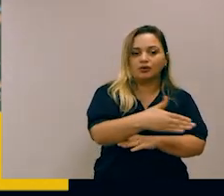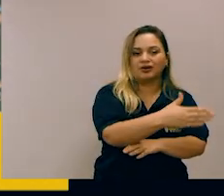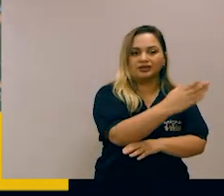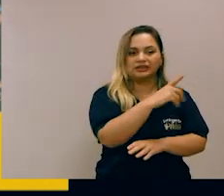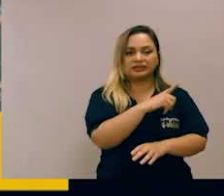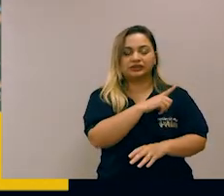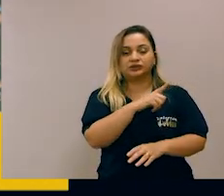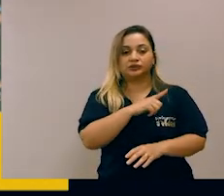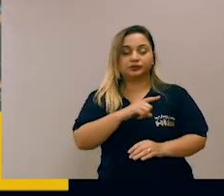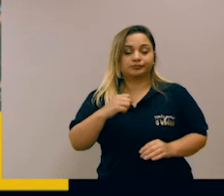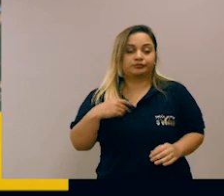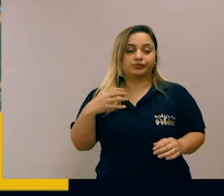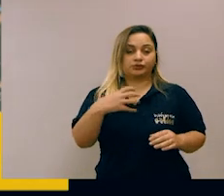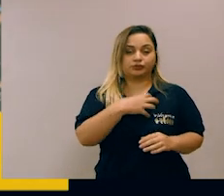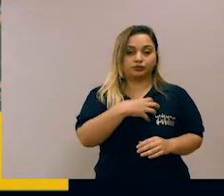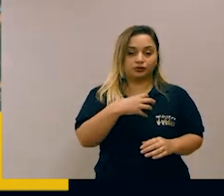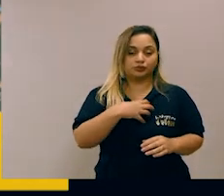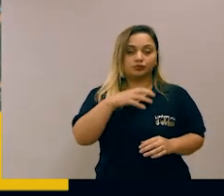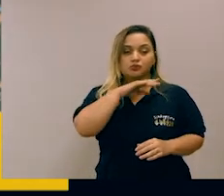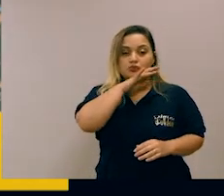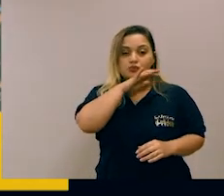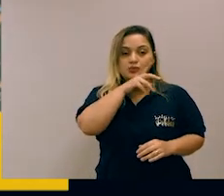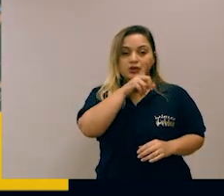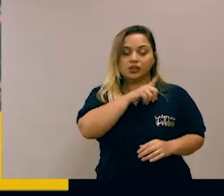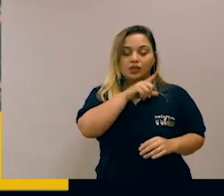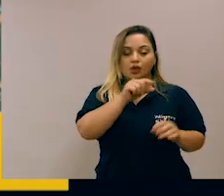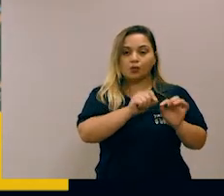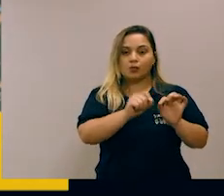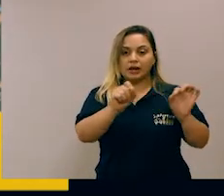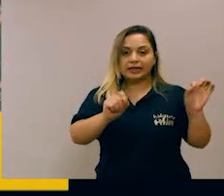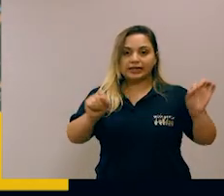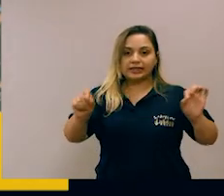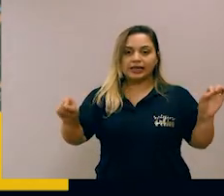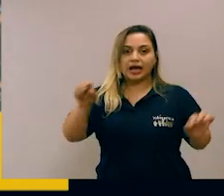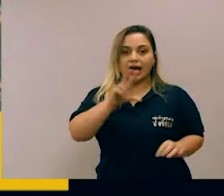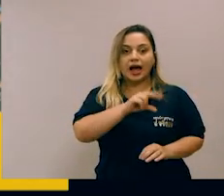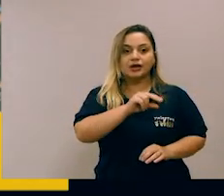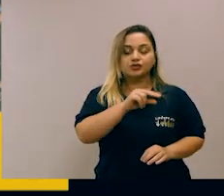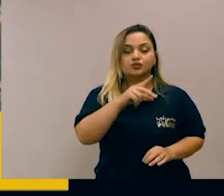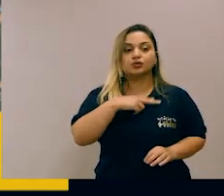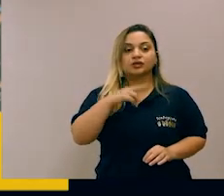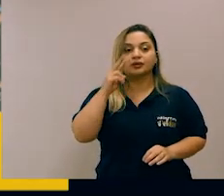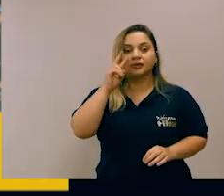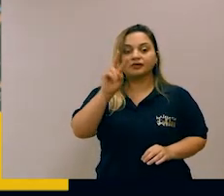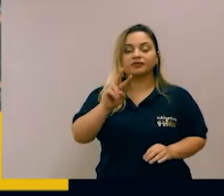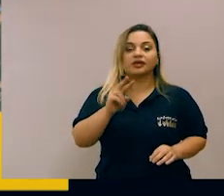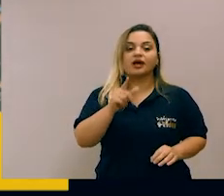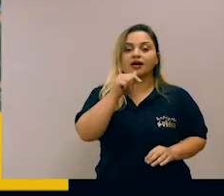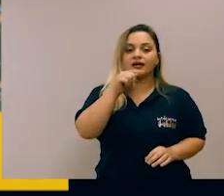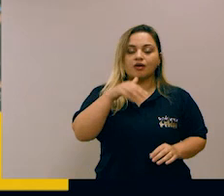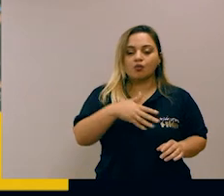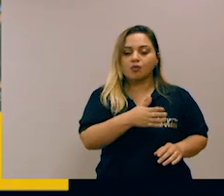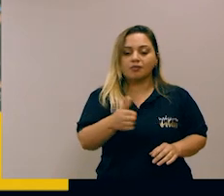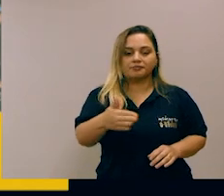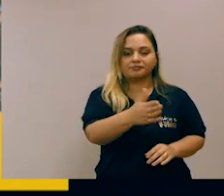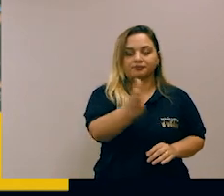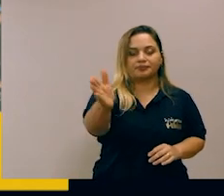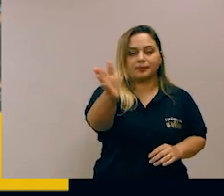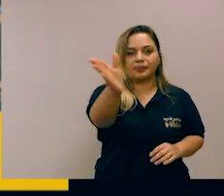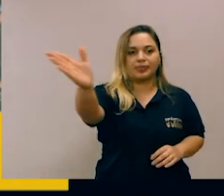there, backwater. And so I don't know if you can see it. There is a blue line here, and the blue line is a